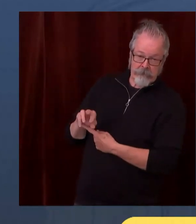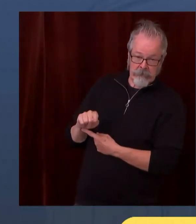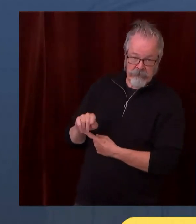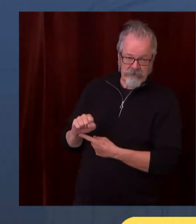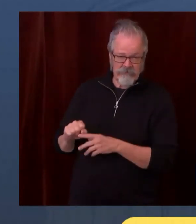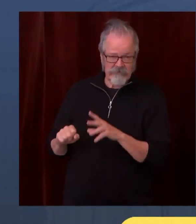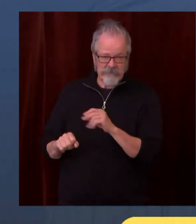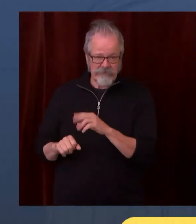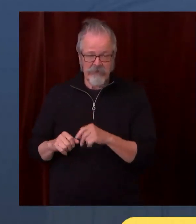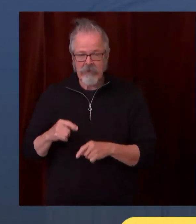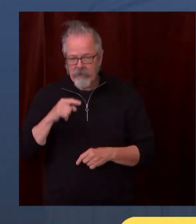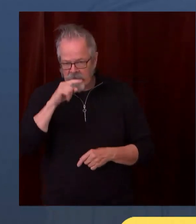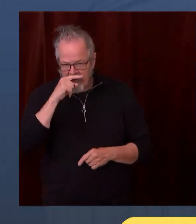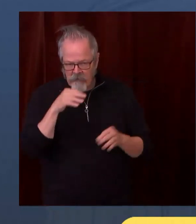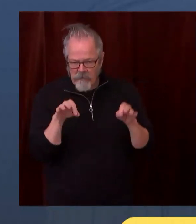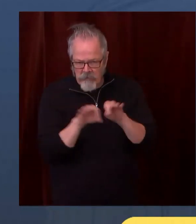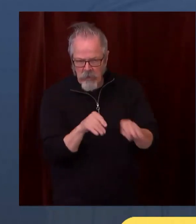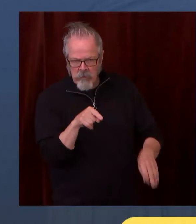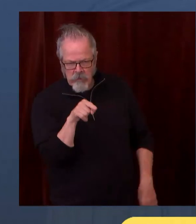that's really where we're putting our energies.